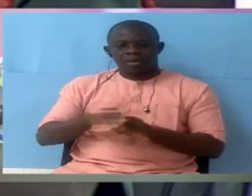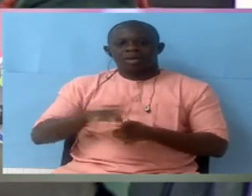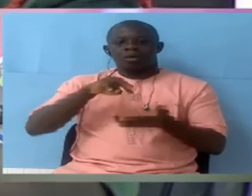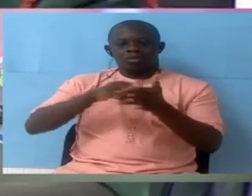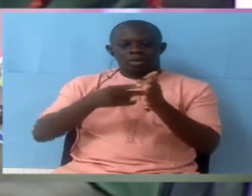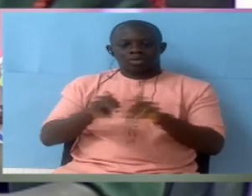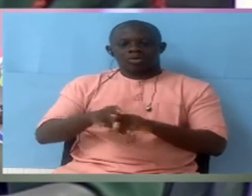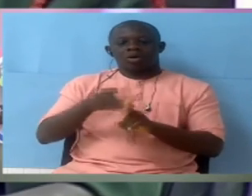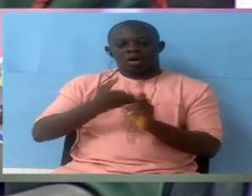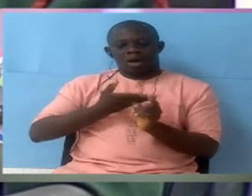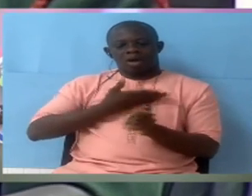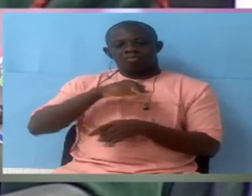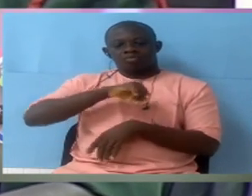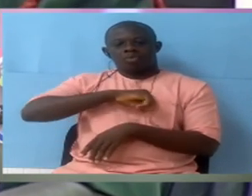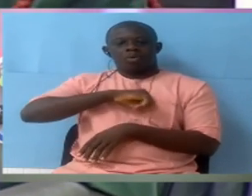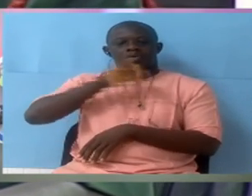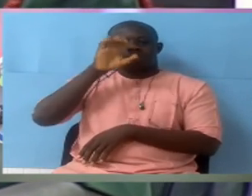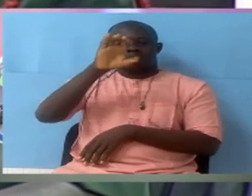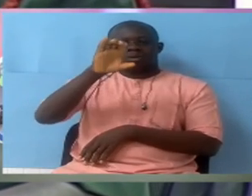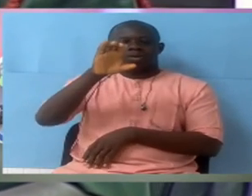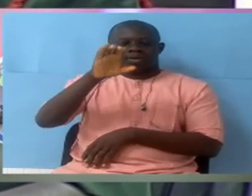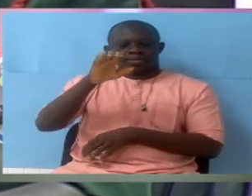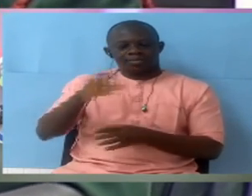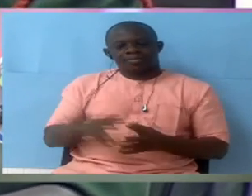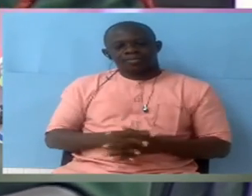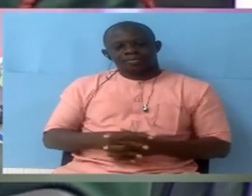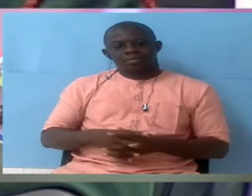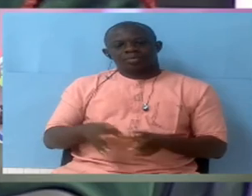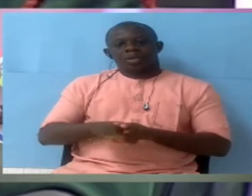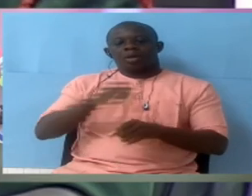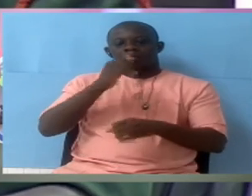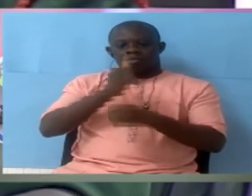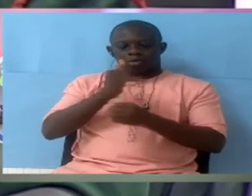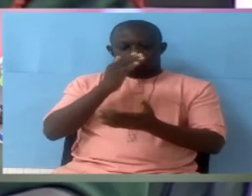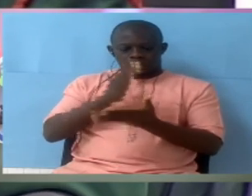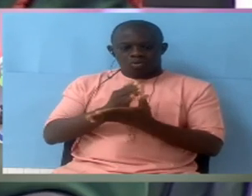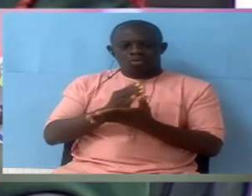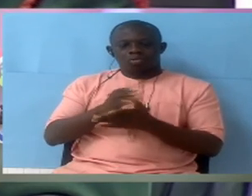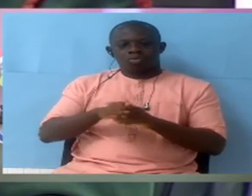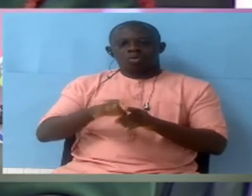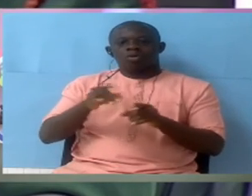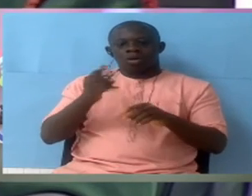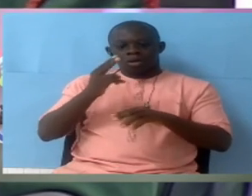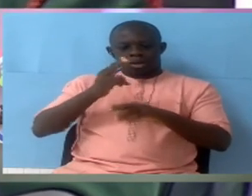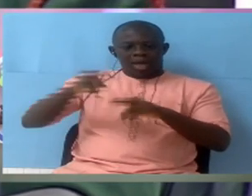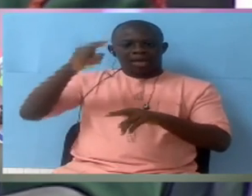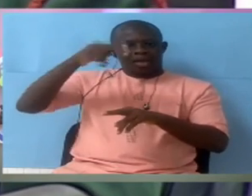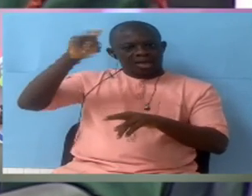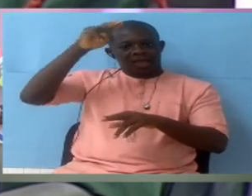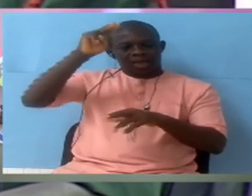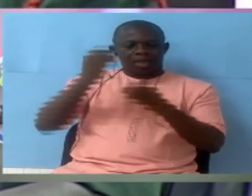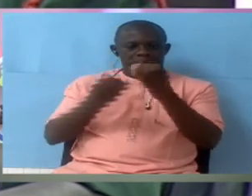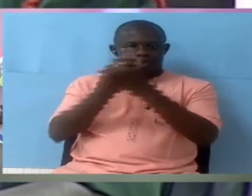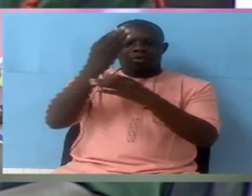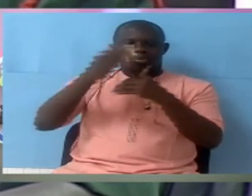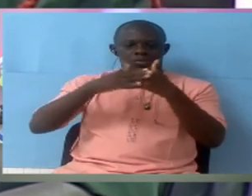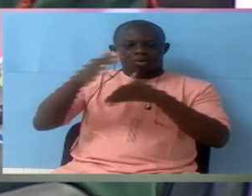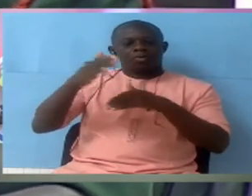their country to make sure that they go to higher